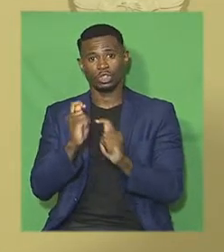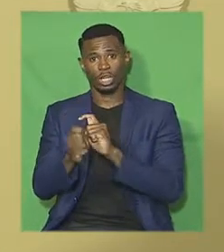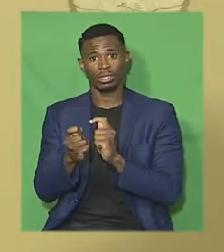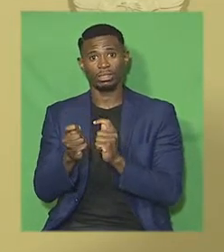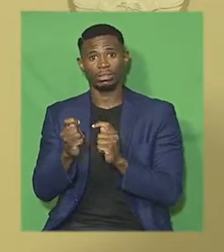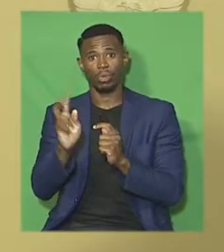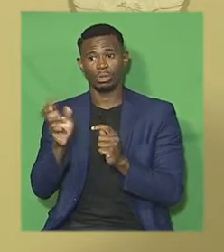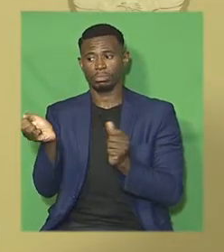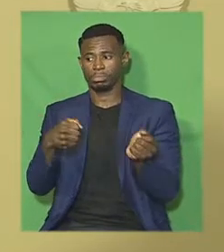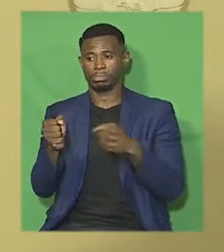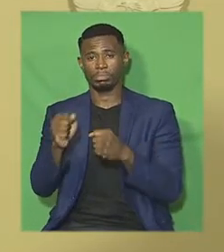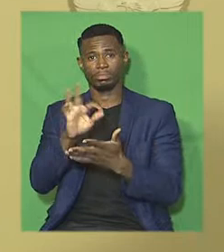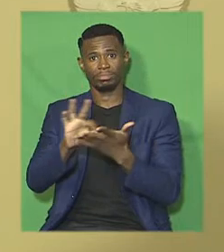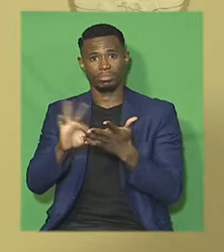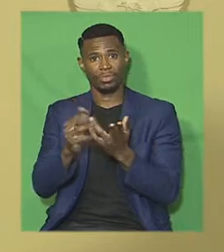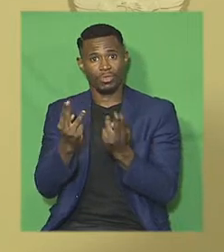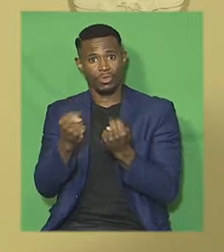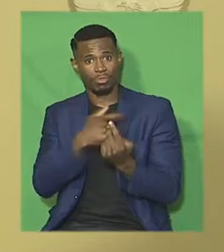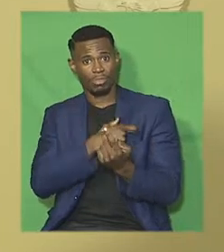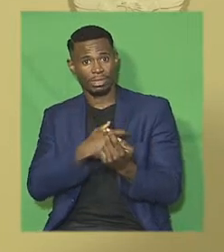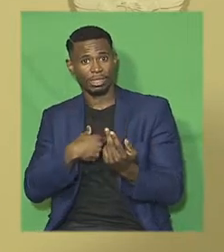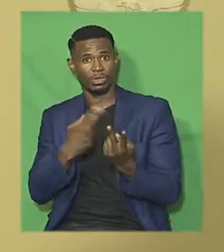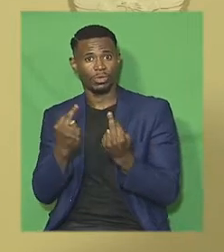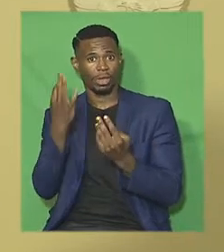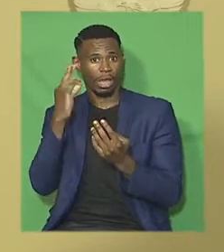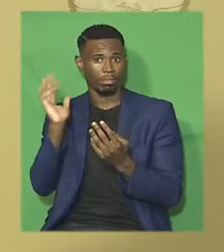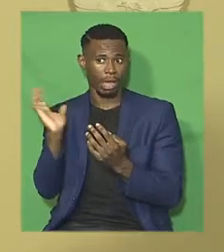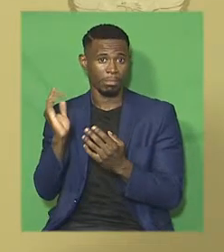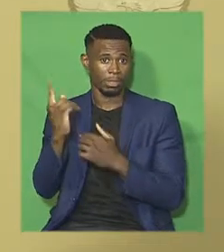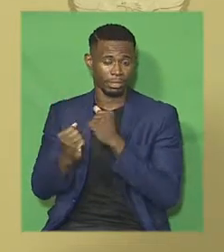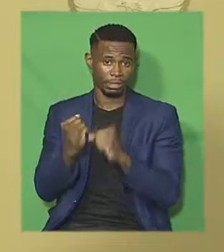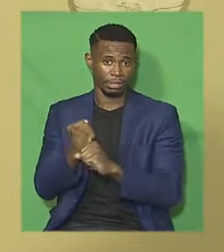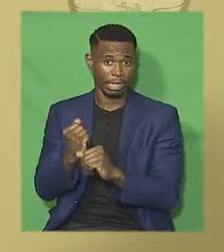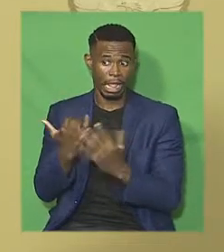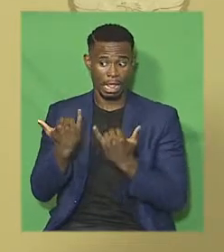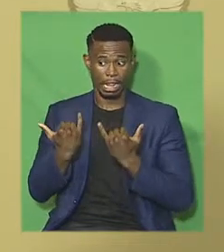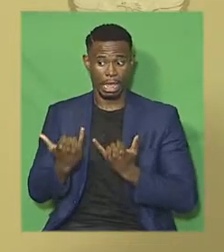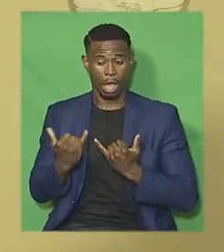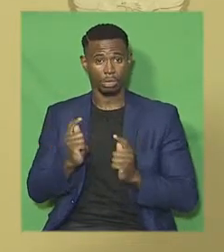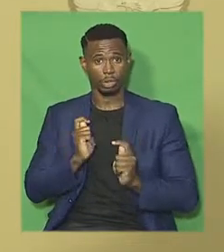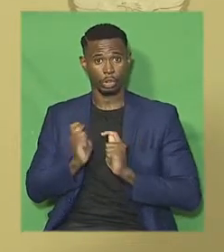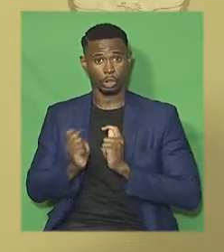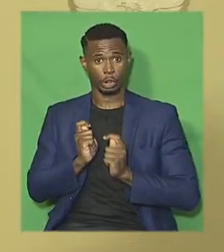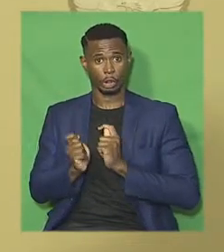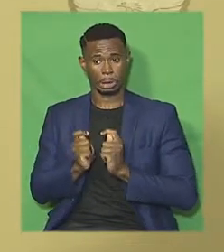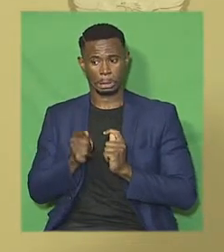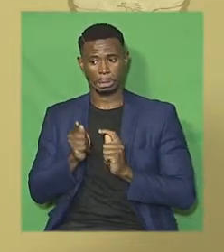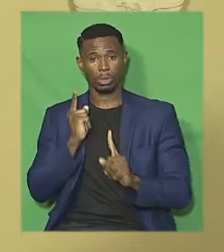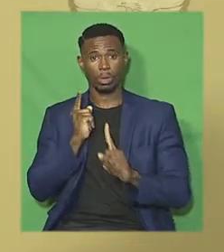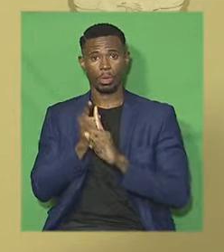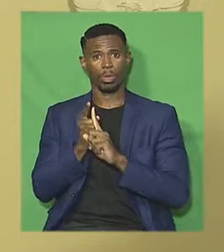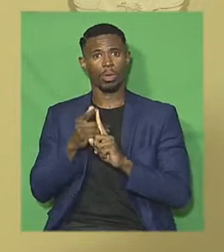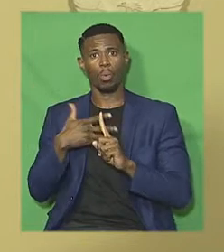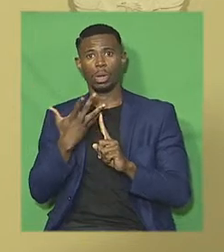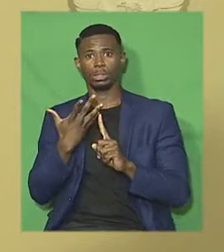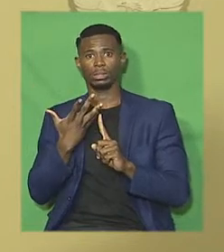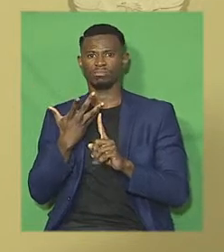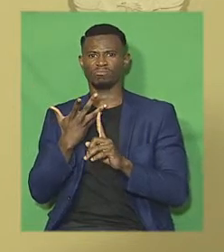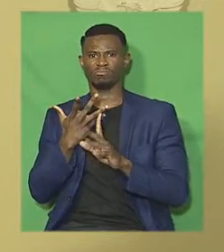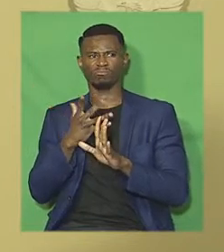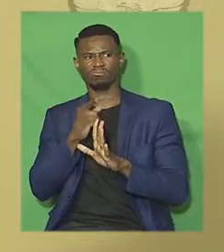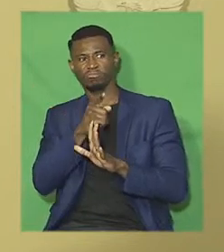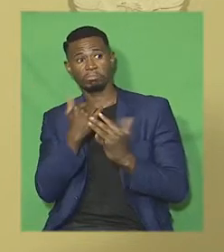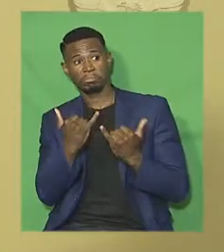these changes I'm announcing are not about overhauling the national